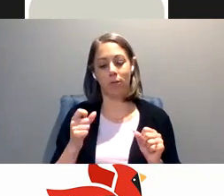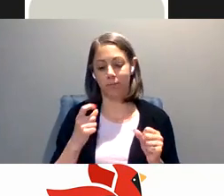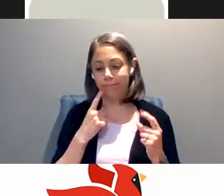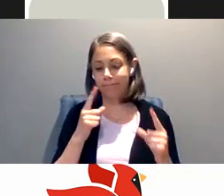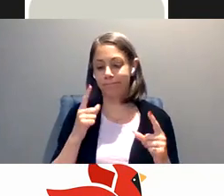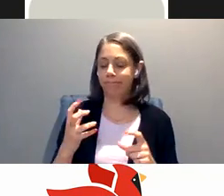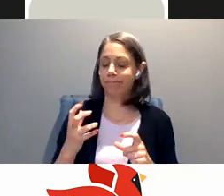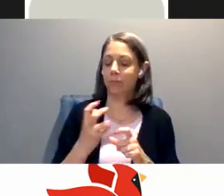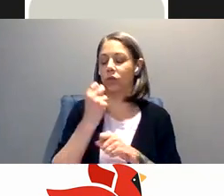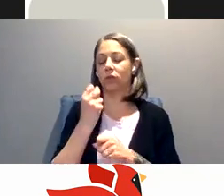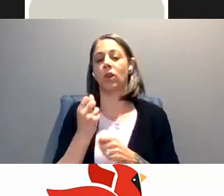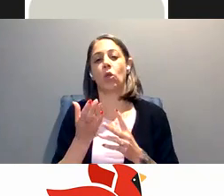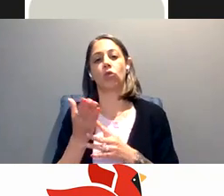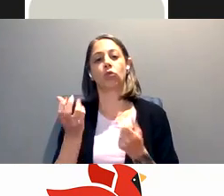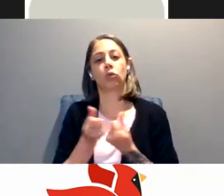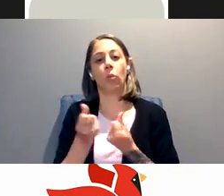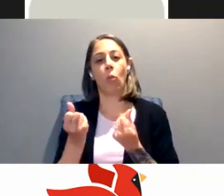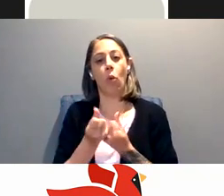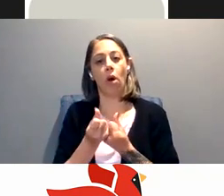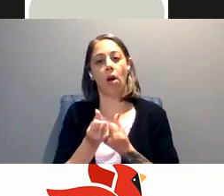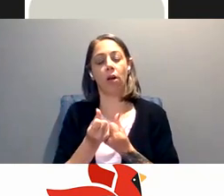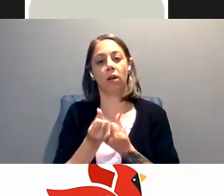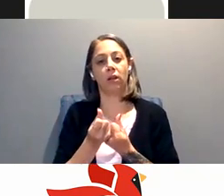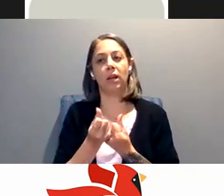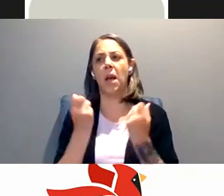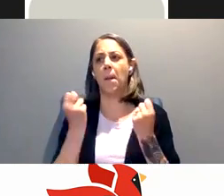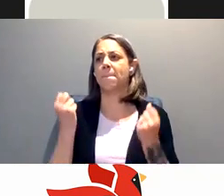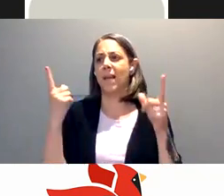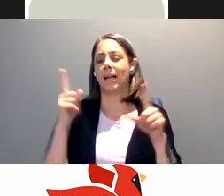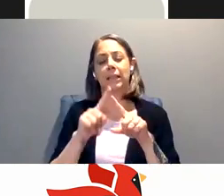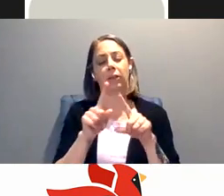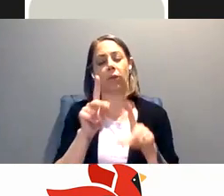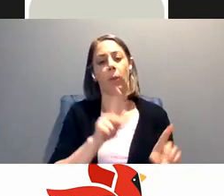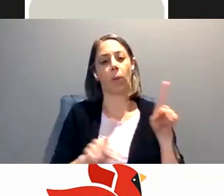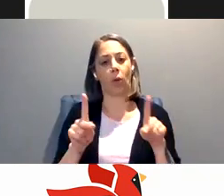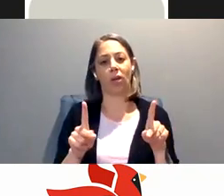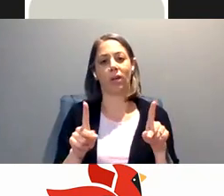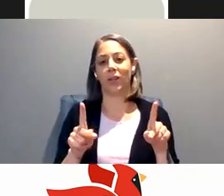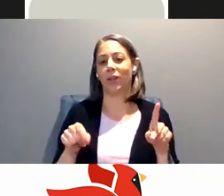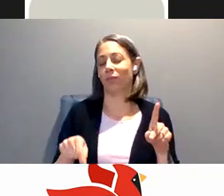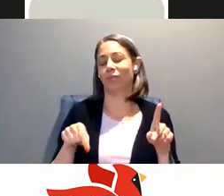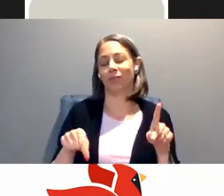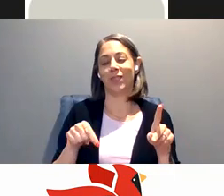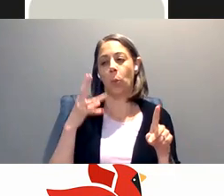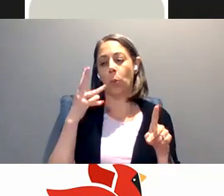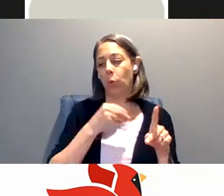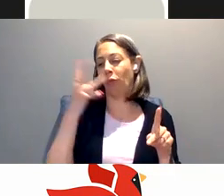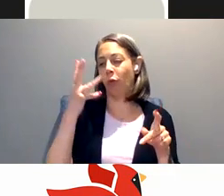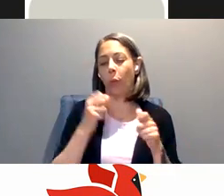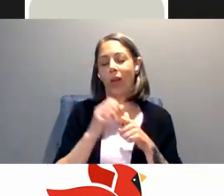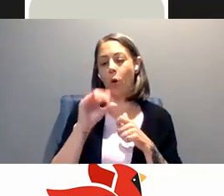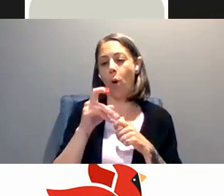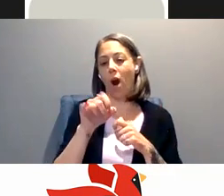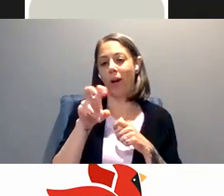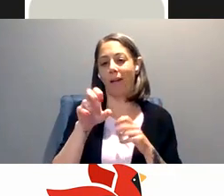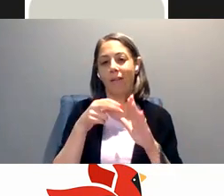the support of lots of different people. And that's what's so beautiful about the cooperative model, is that